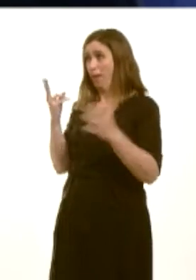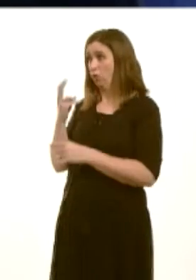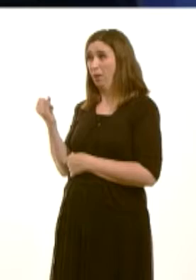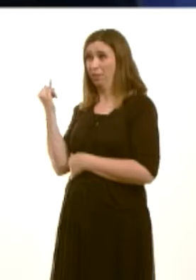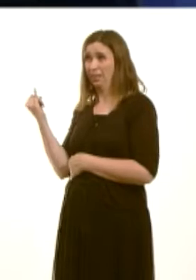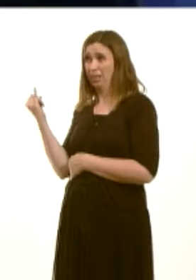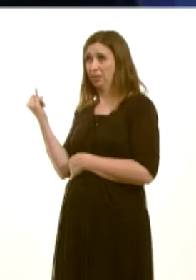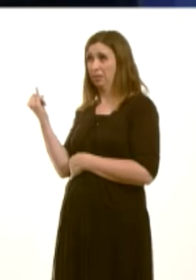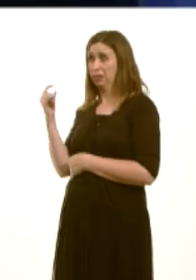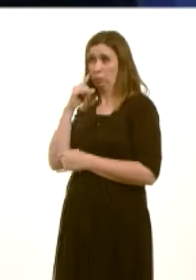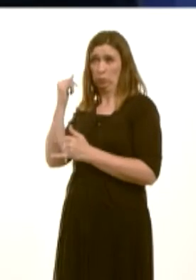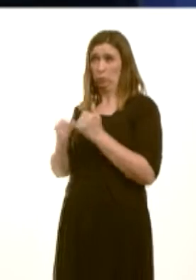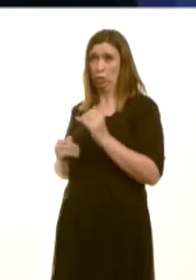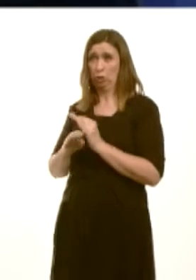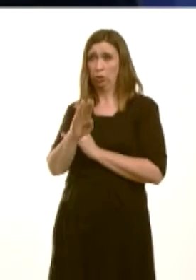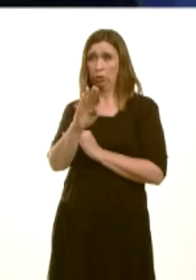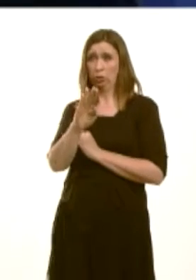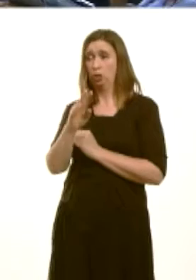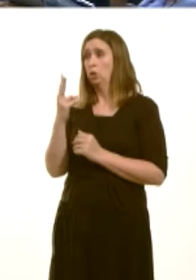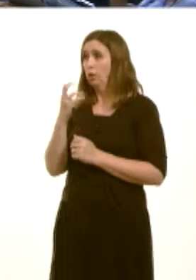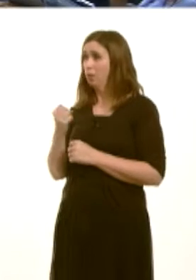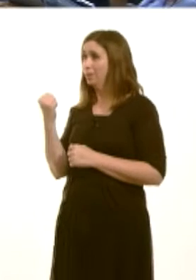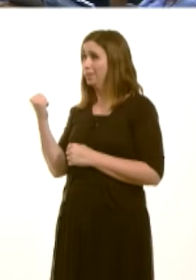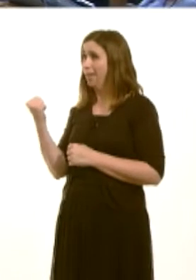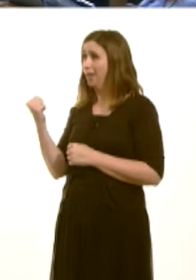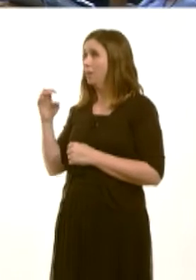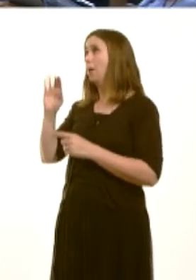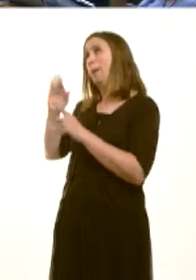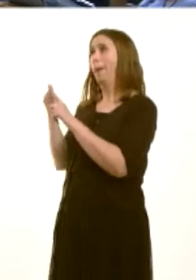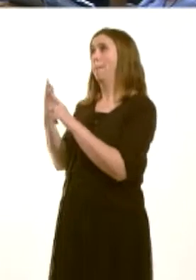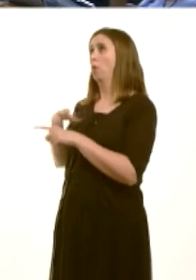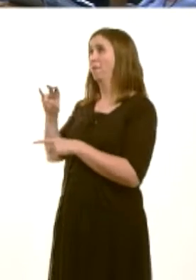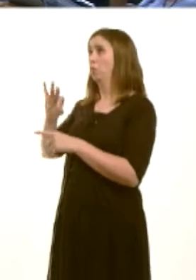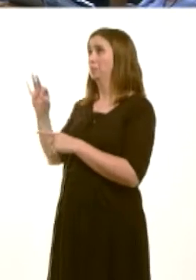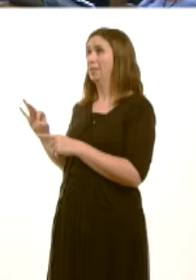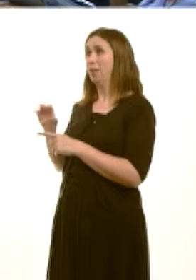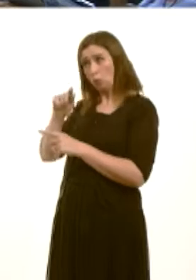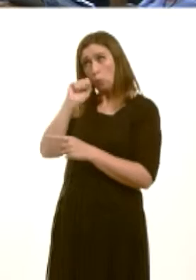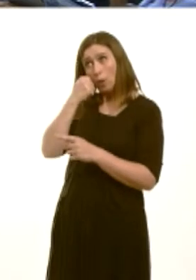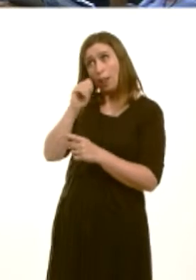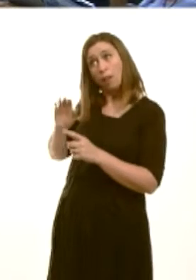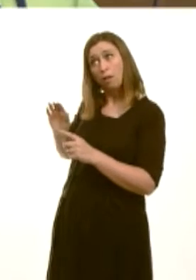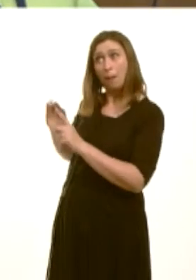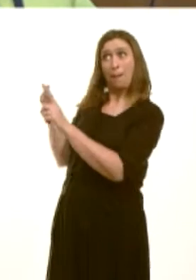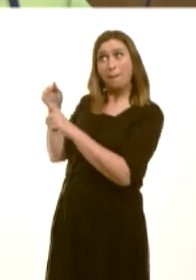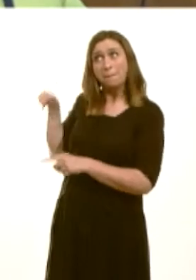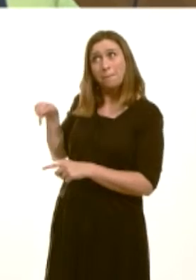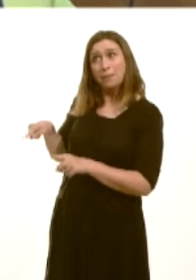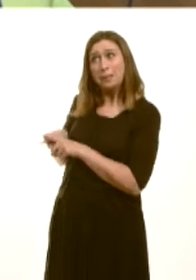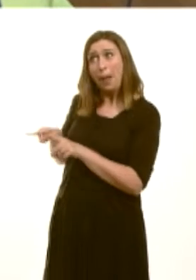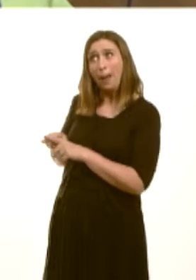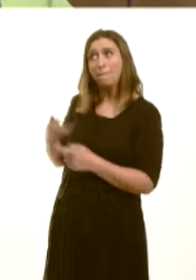and 40% compared to 2010. Do you still intend to meet that commitment? Well, that is